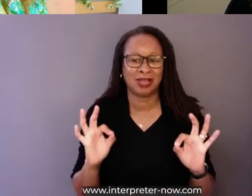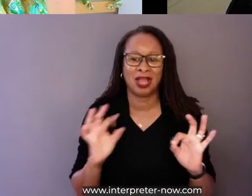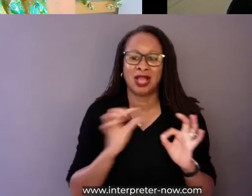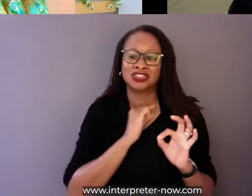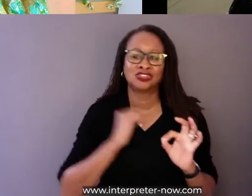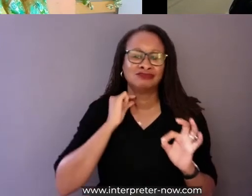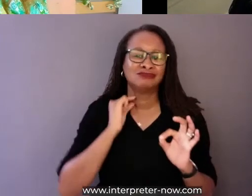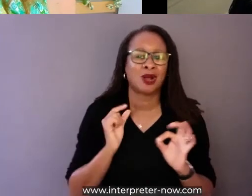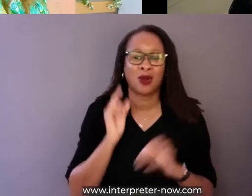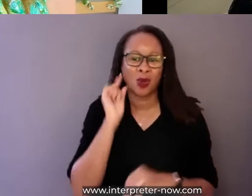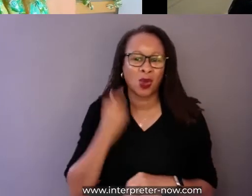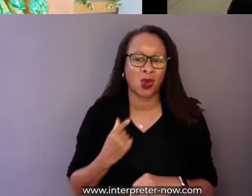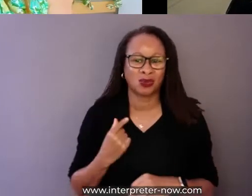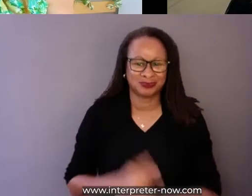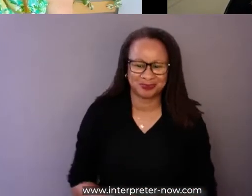chain around my neck.